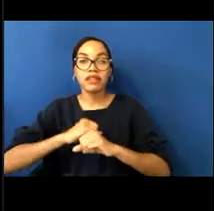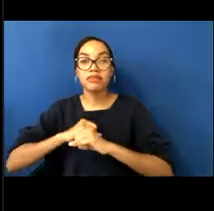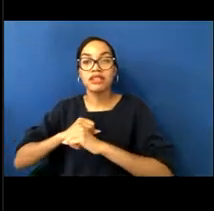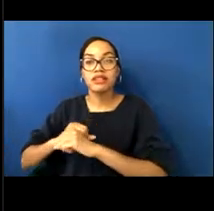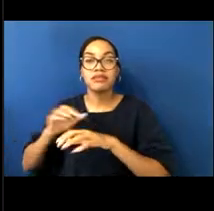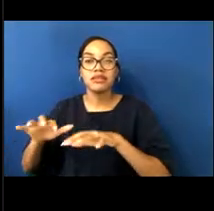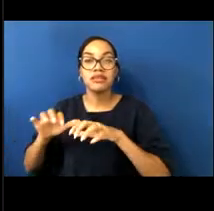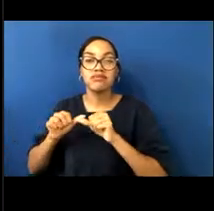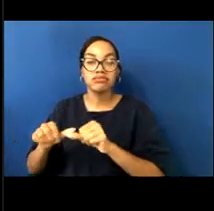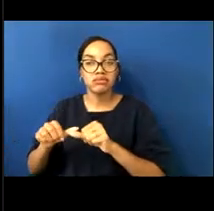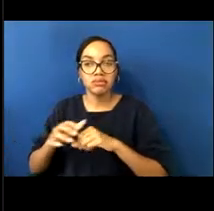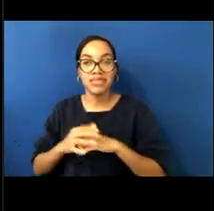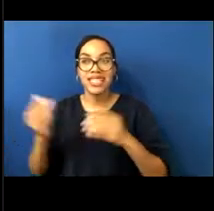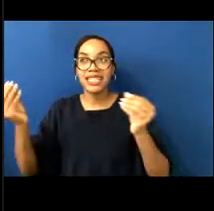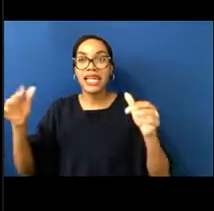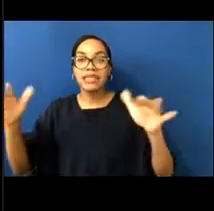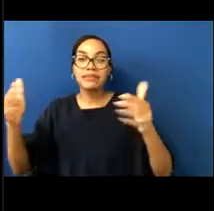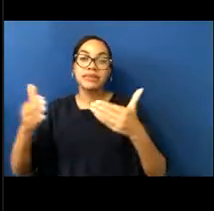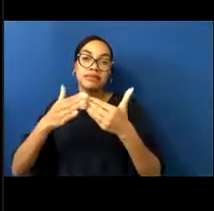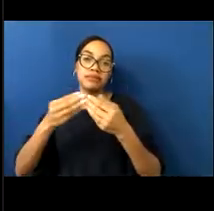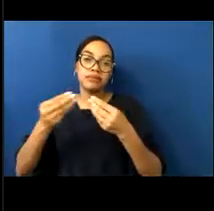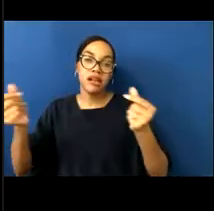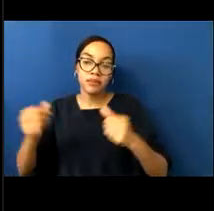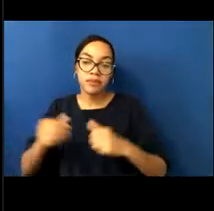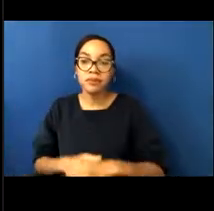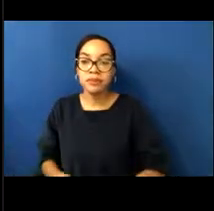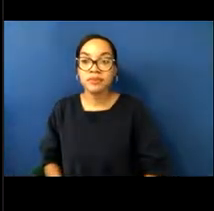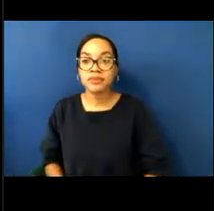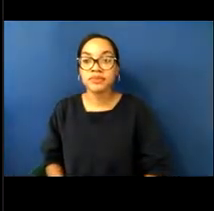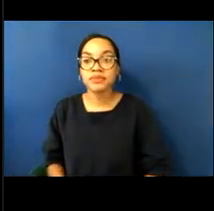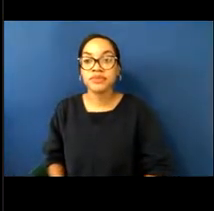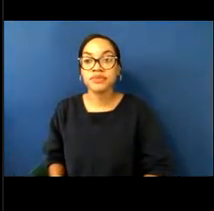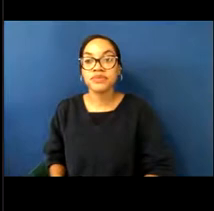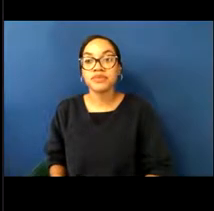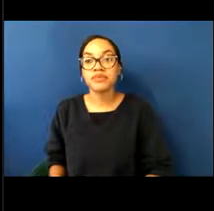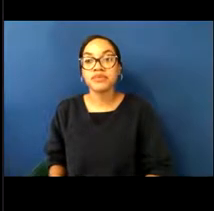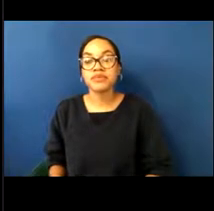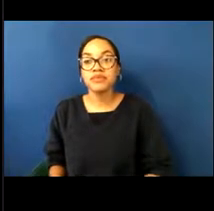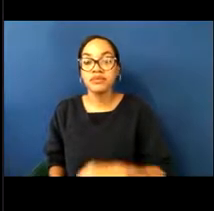amplification. That's the other term that we use. Next slide, please.